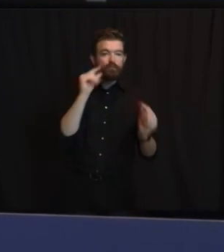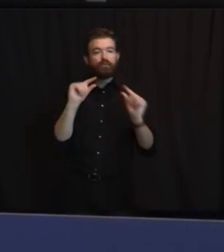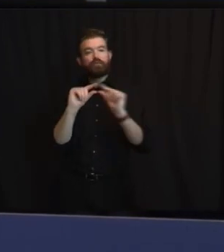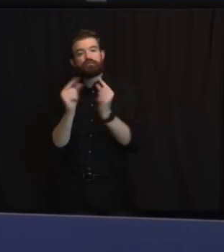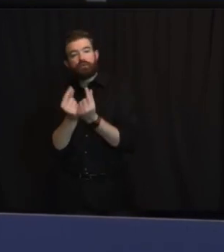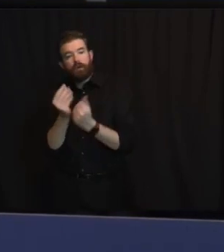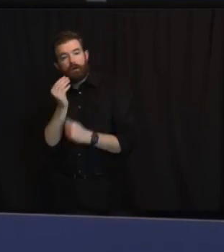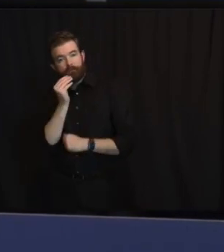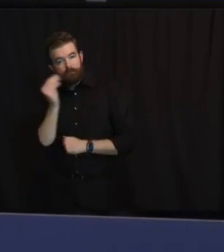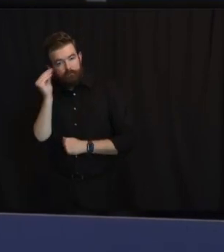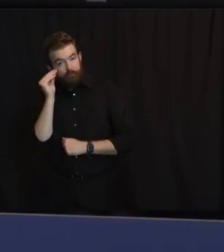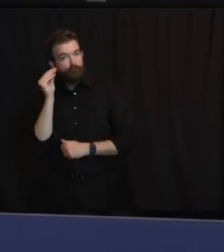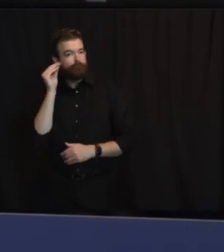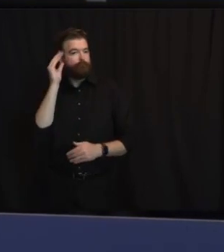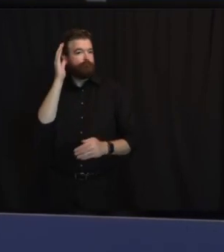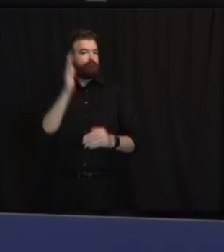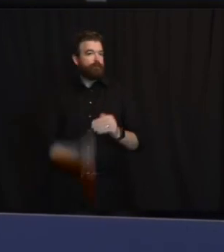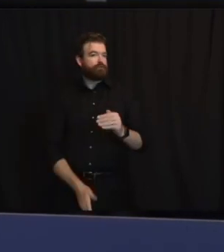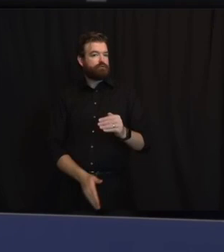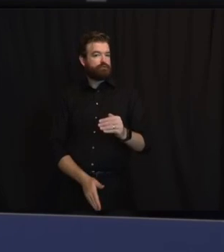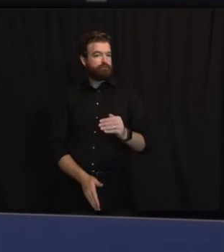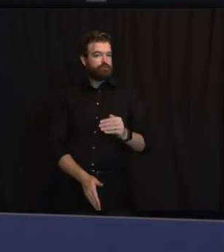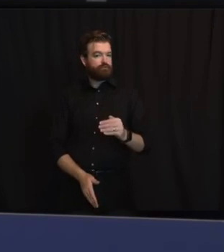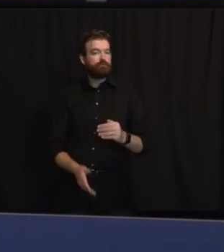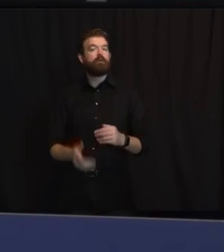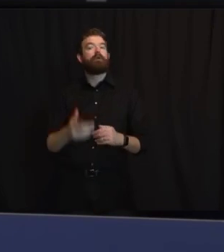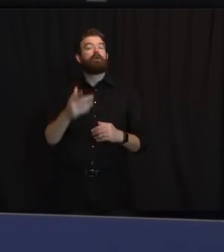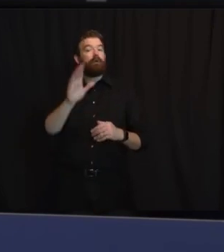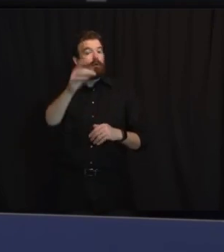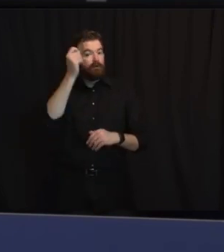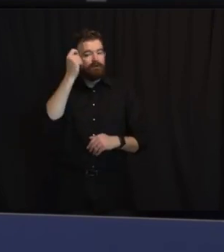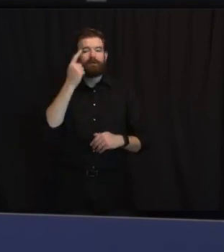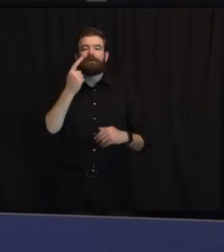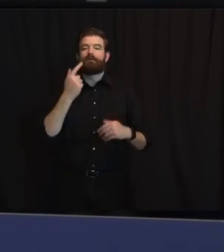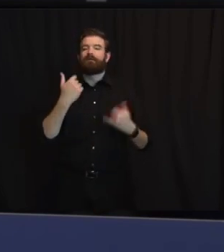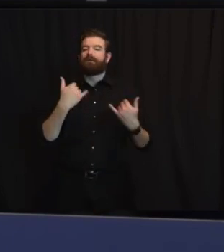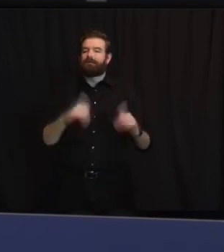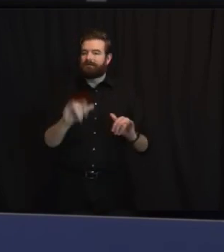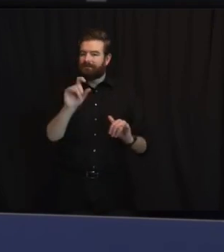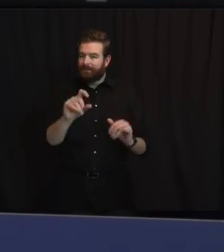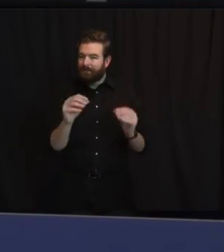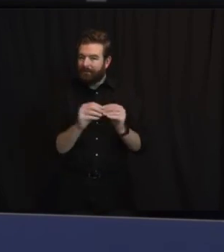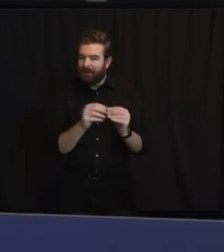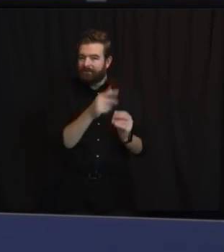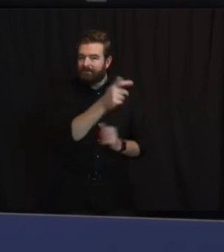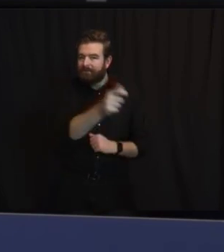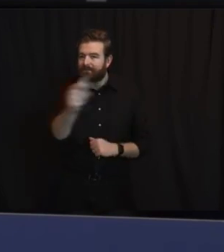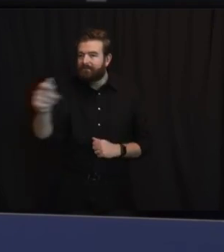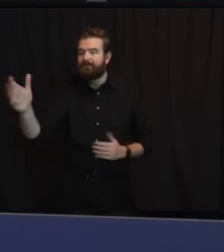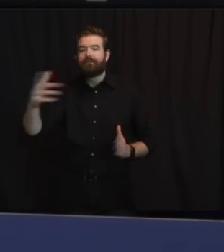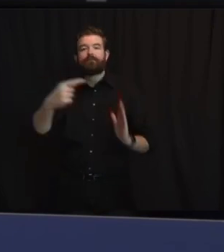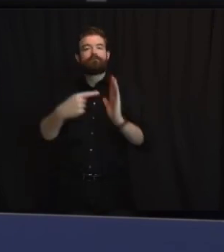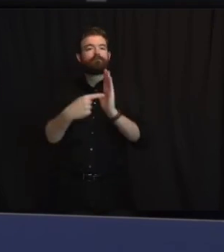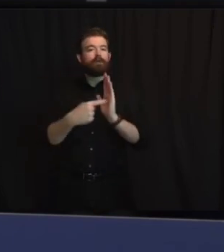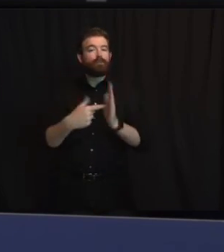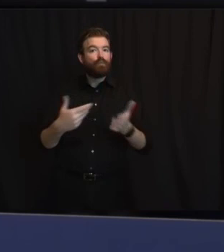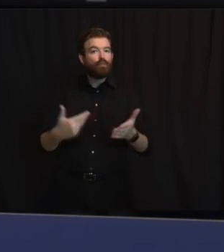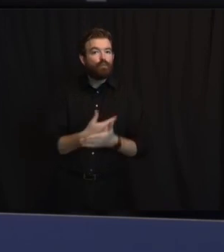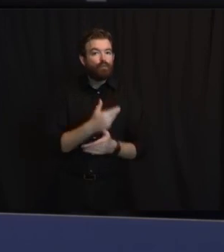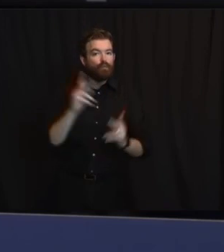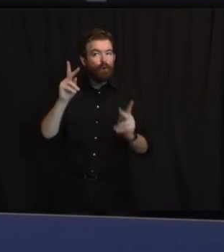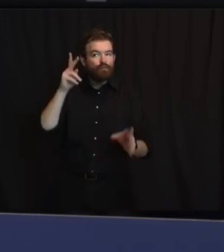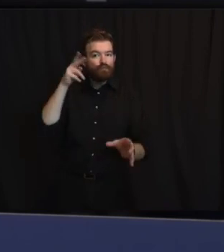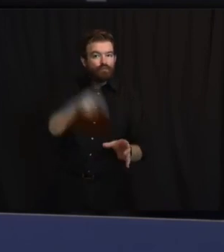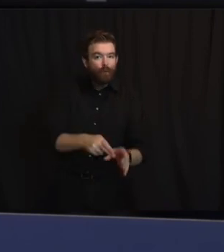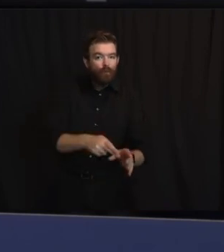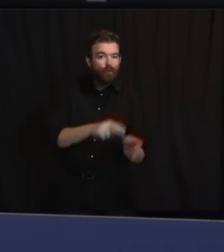and staff, as well as staff that may have been hesitant in the past. Long-term care facilities have pharmacies they work with